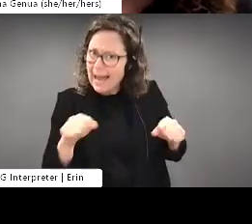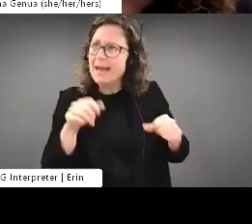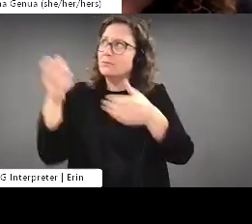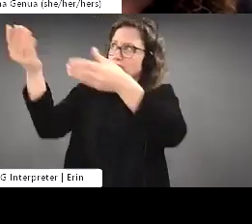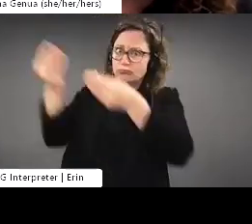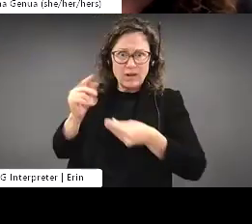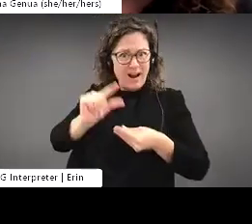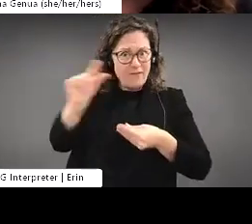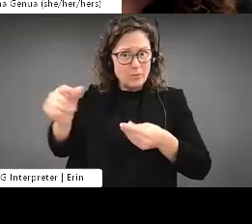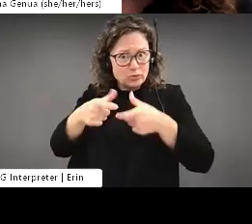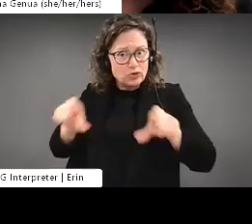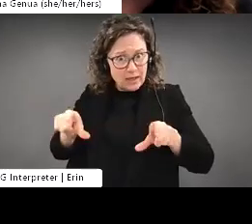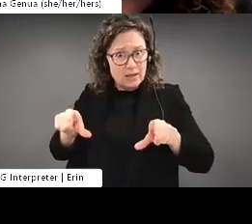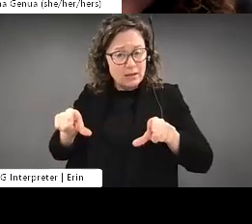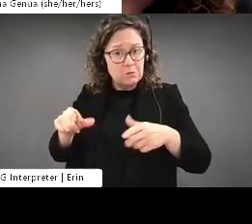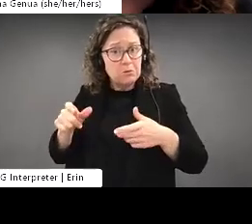check?